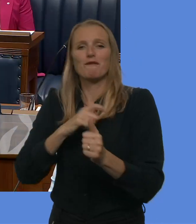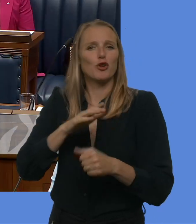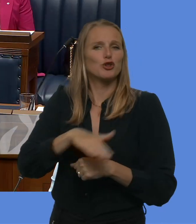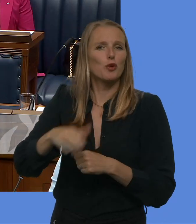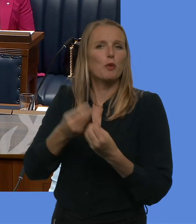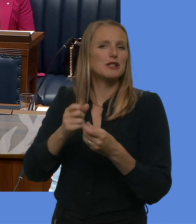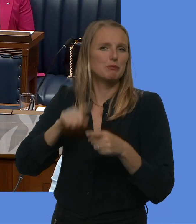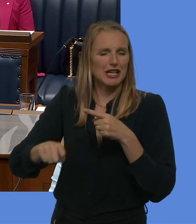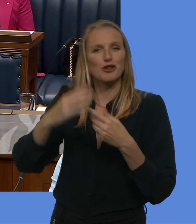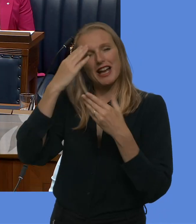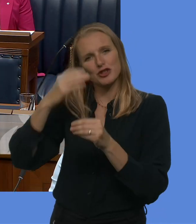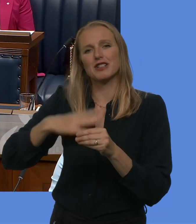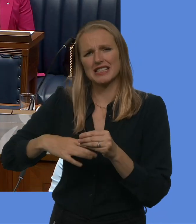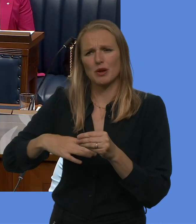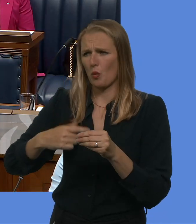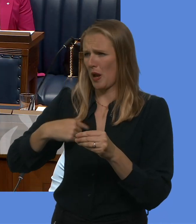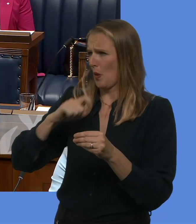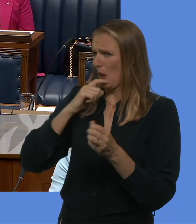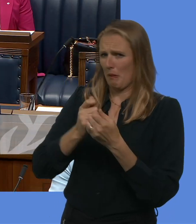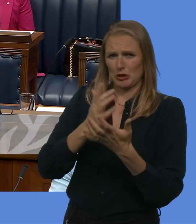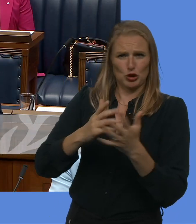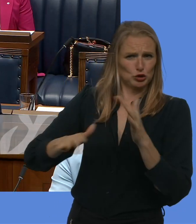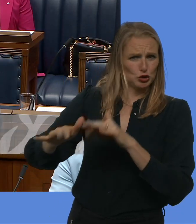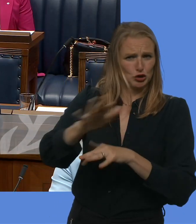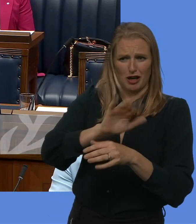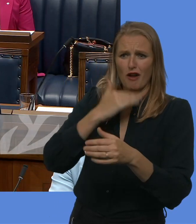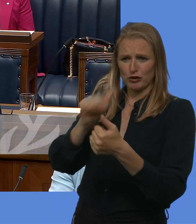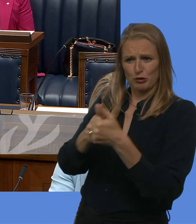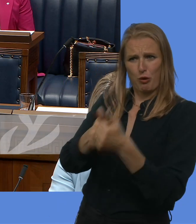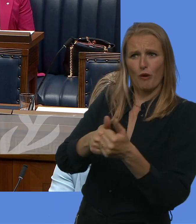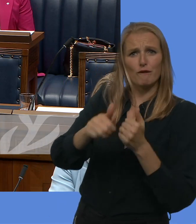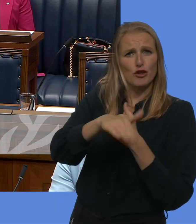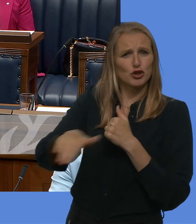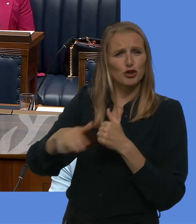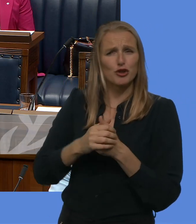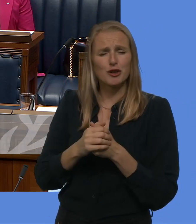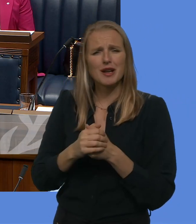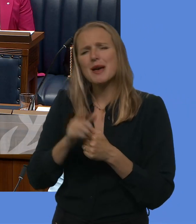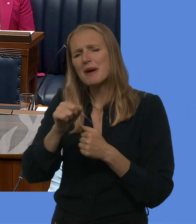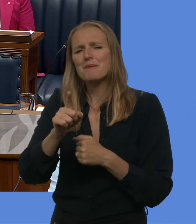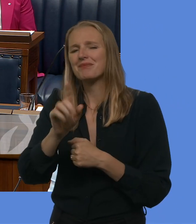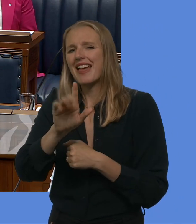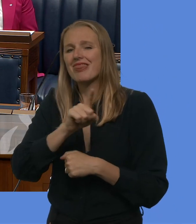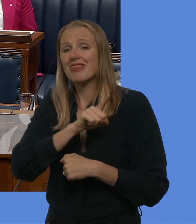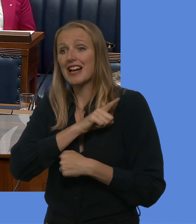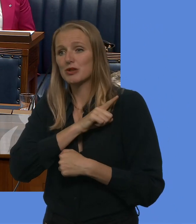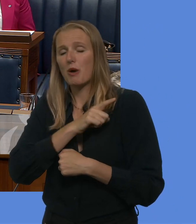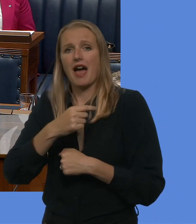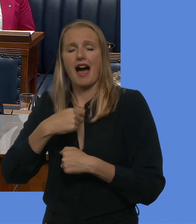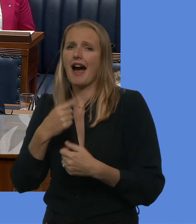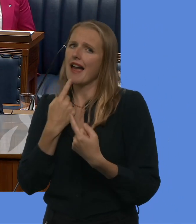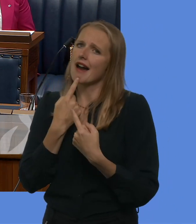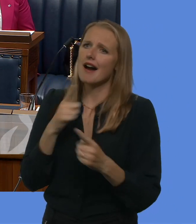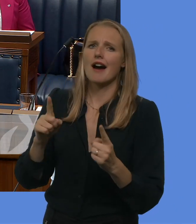what we need to do to make sure support is there. But, Mr Speaker, this is why I outlined a new